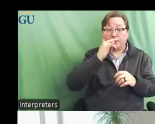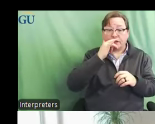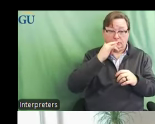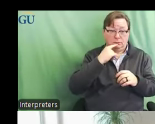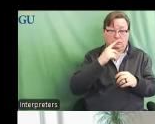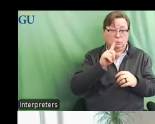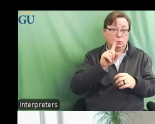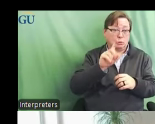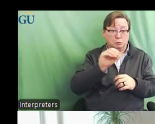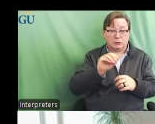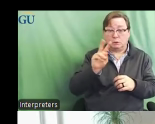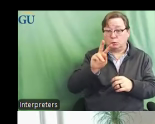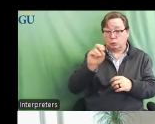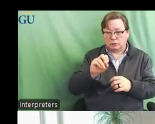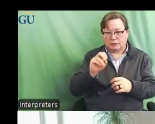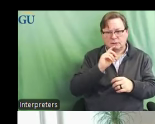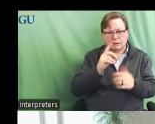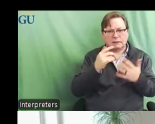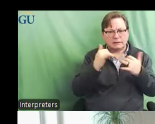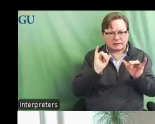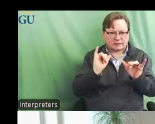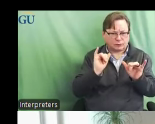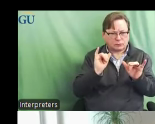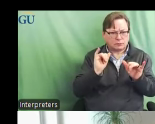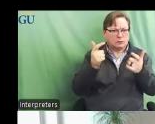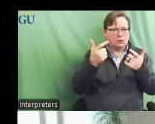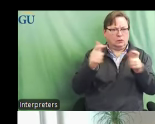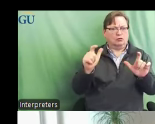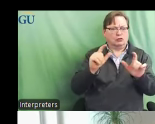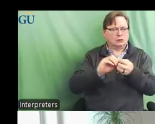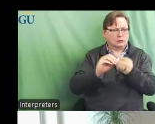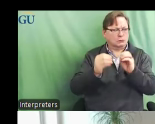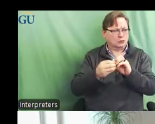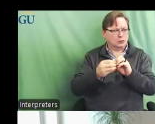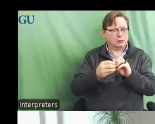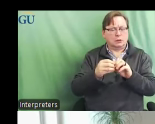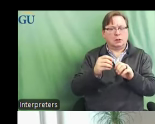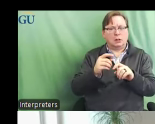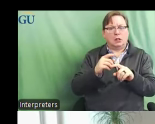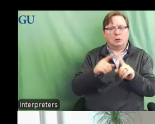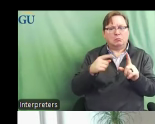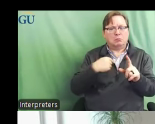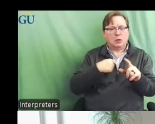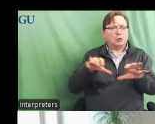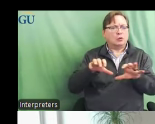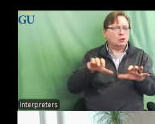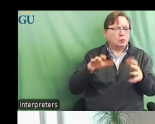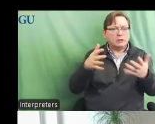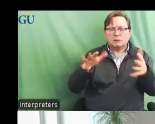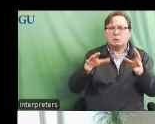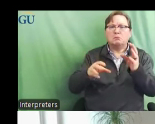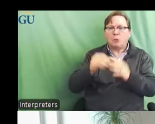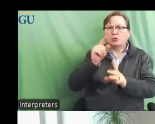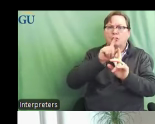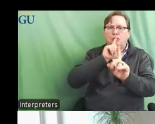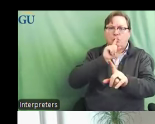still a significant portion, a significant number. But we're doing, most of the